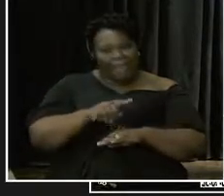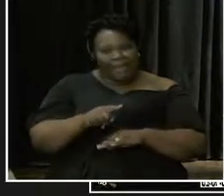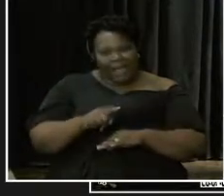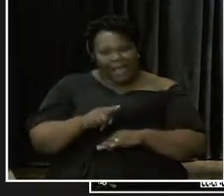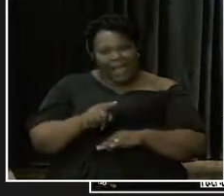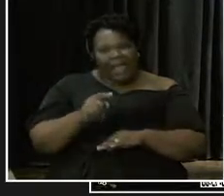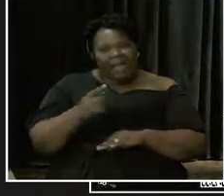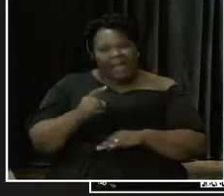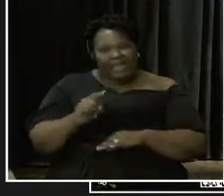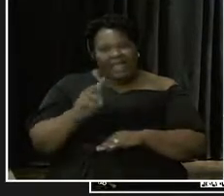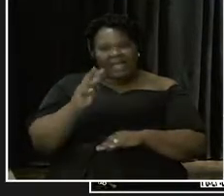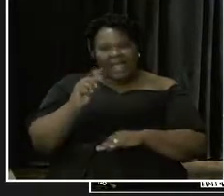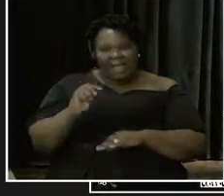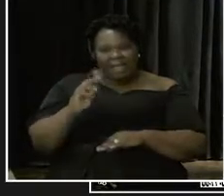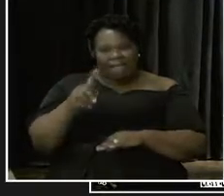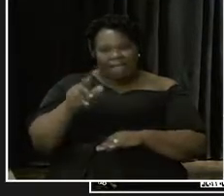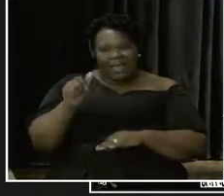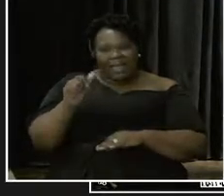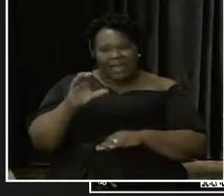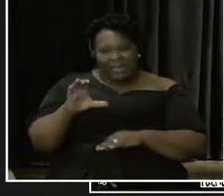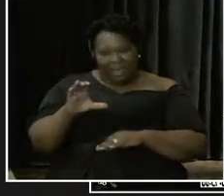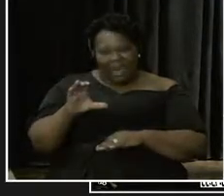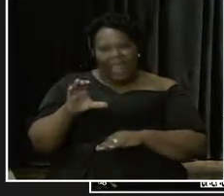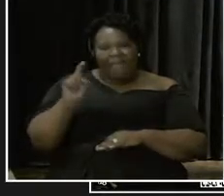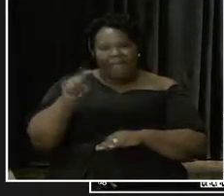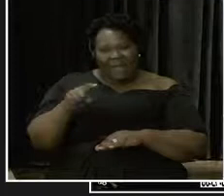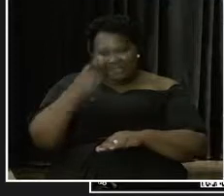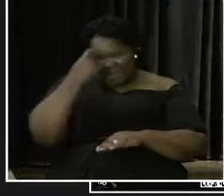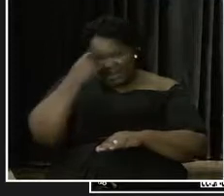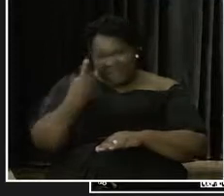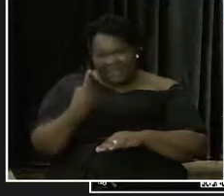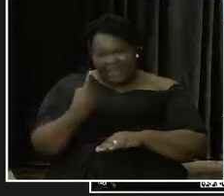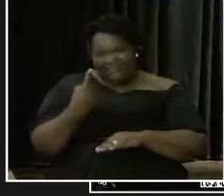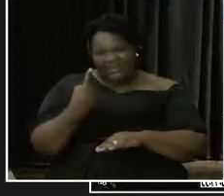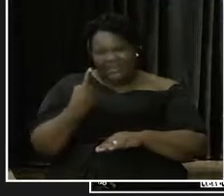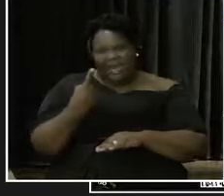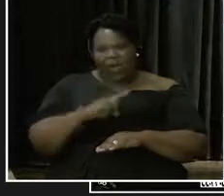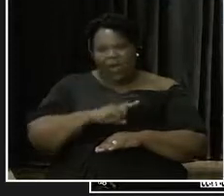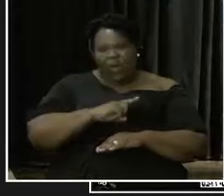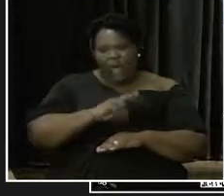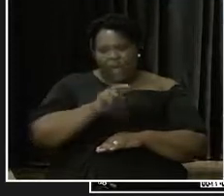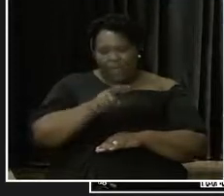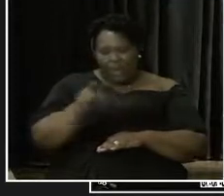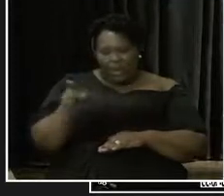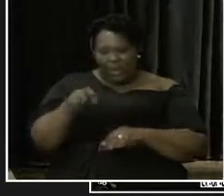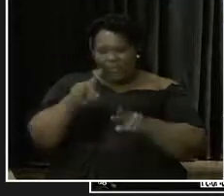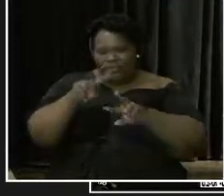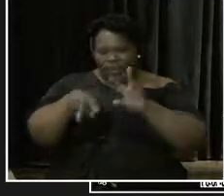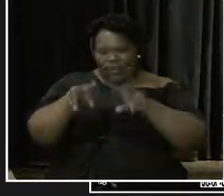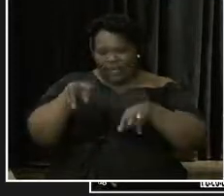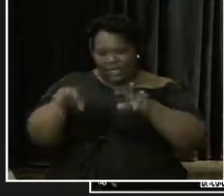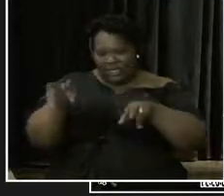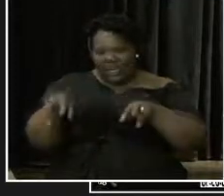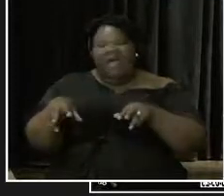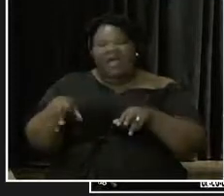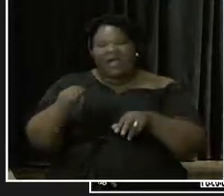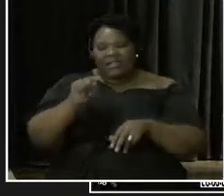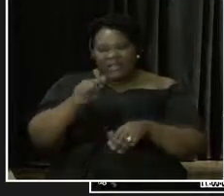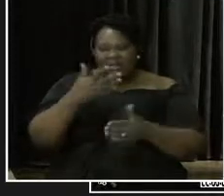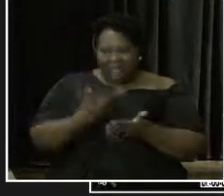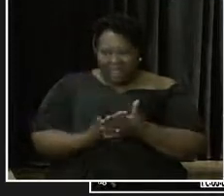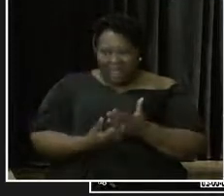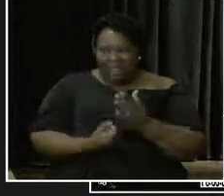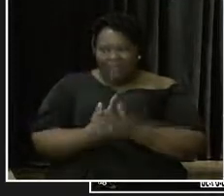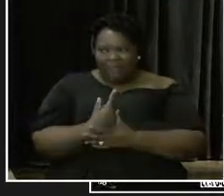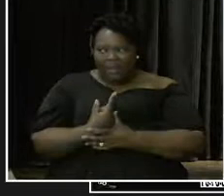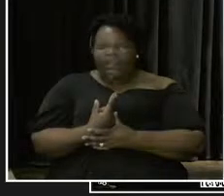MPEC, they need to be taken through and able to understand, because these are the people who will be monitoring these things. I think that can be happen. But we believe